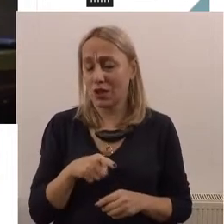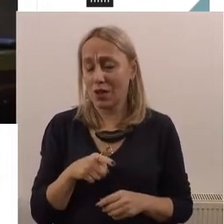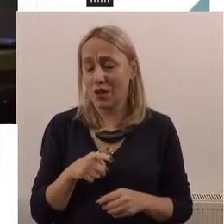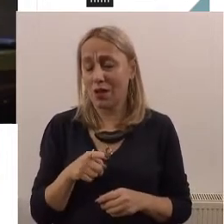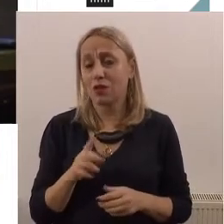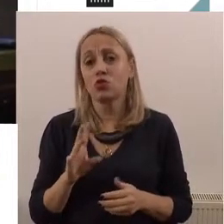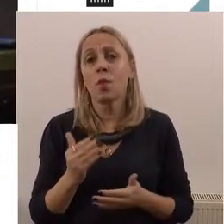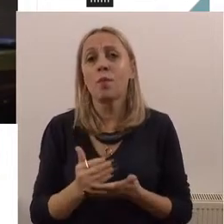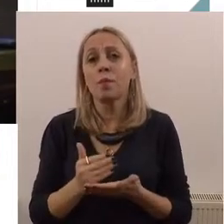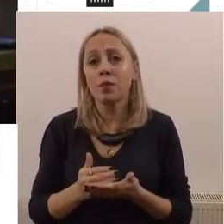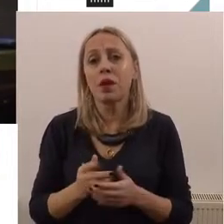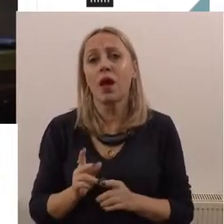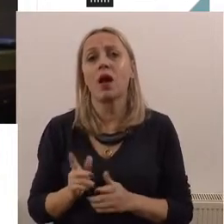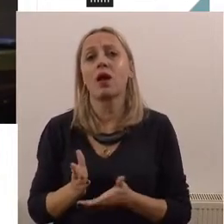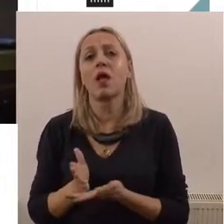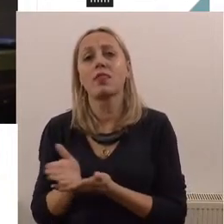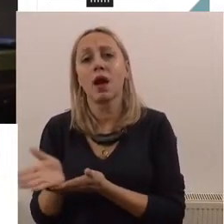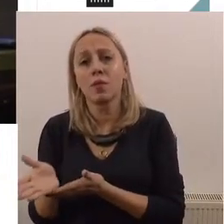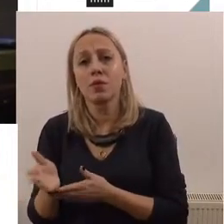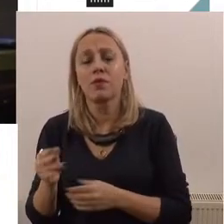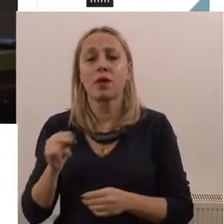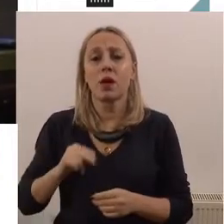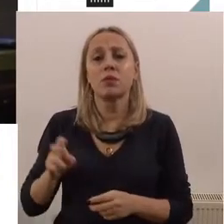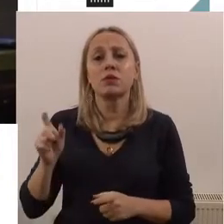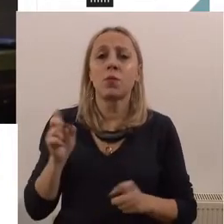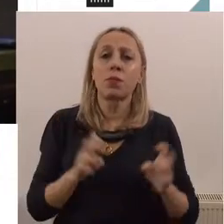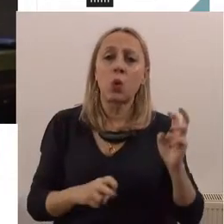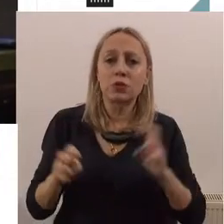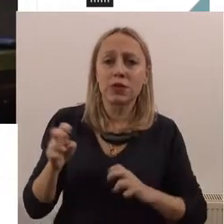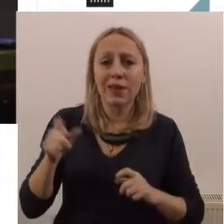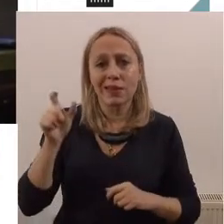And in this case,